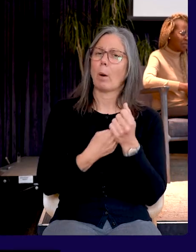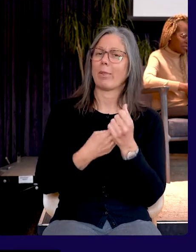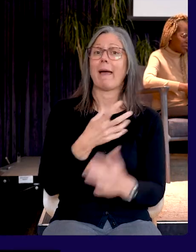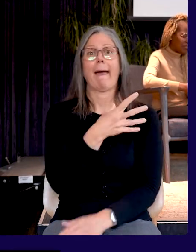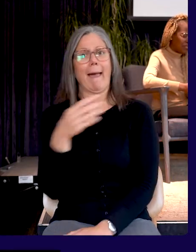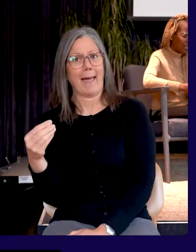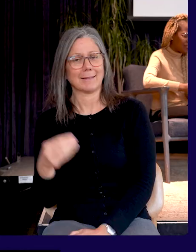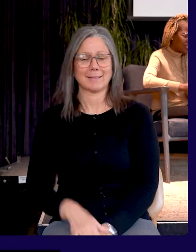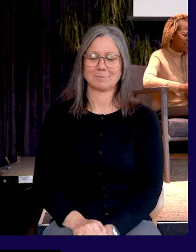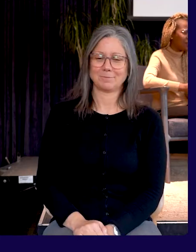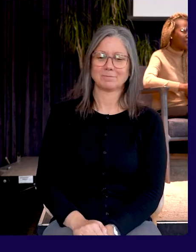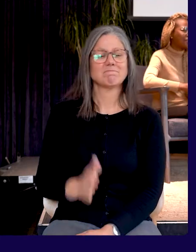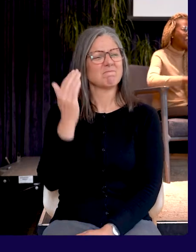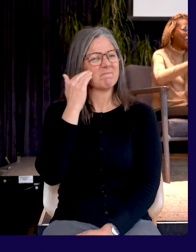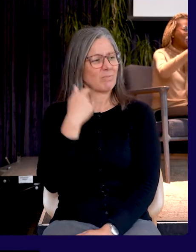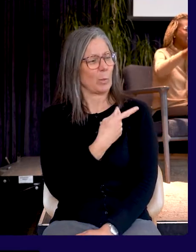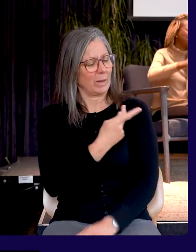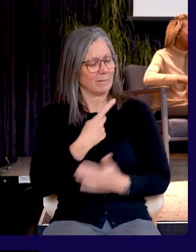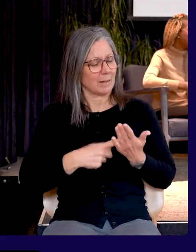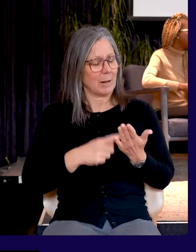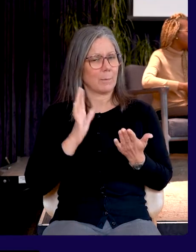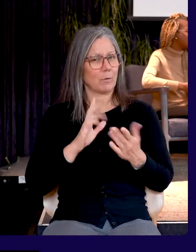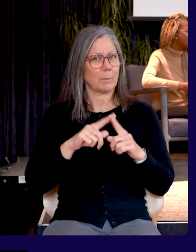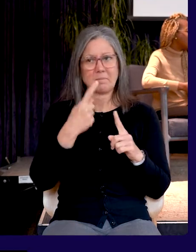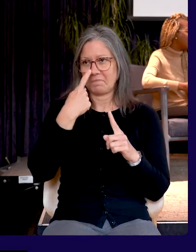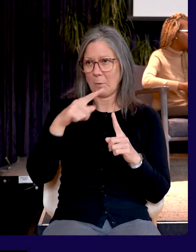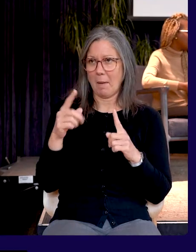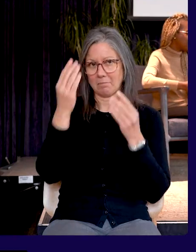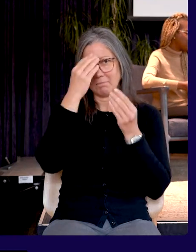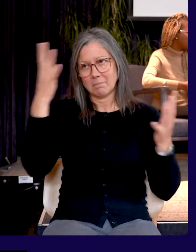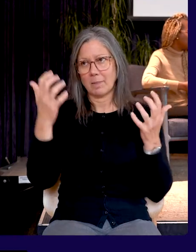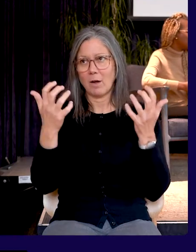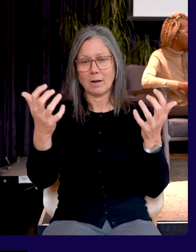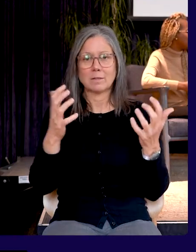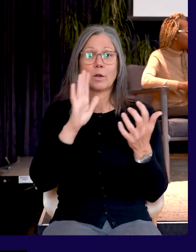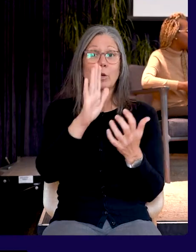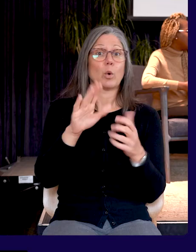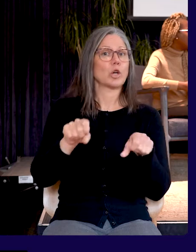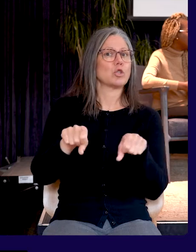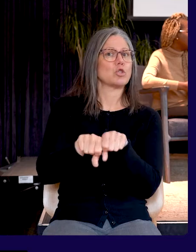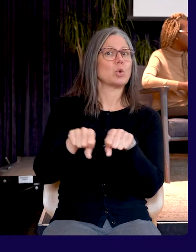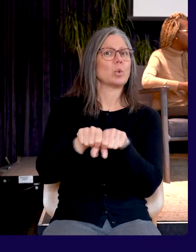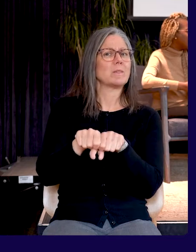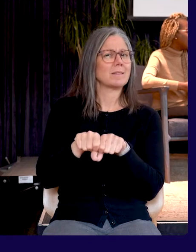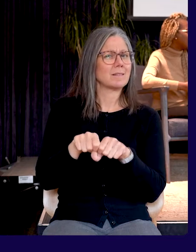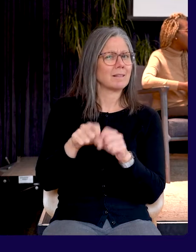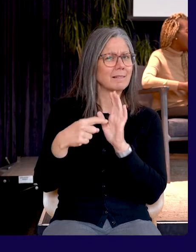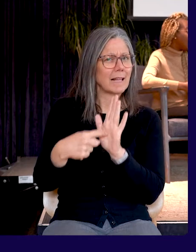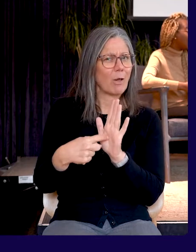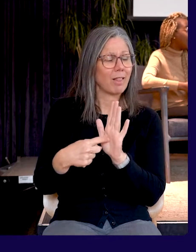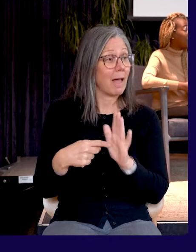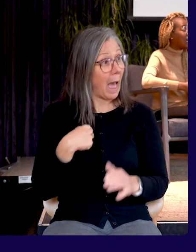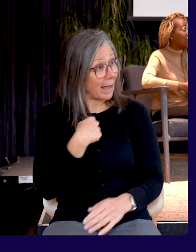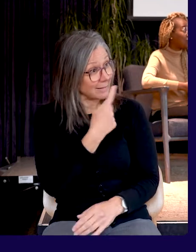actually know this because we've had a conversation about this before, but I wonder if you can share it with the audience. Your trick with the shoes to let your family know what time it is. Tell